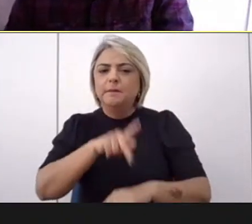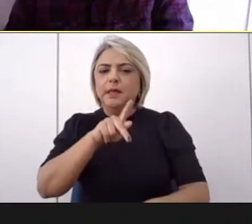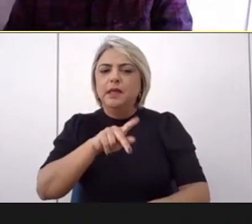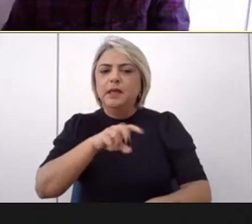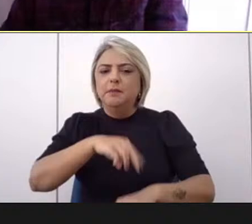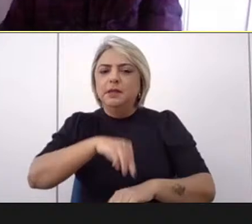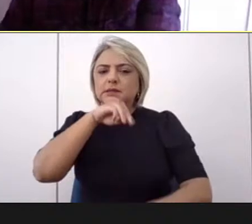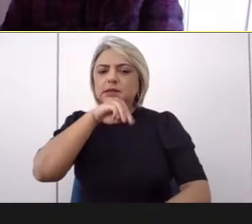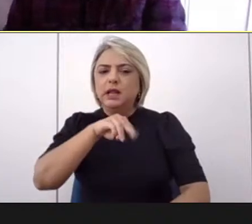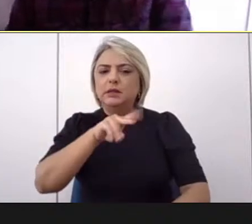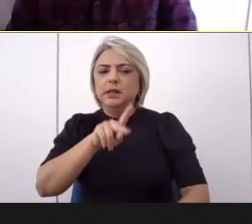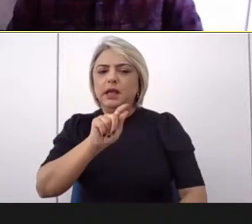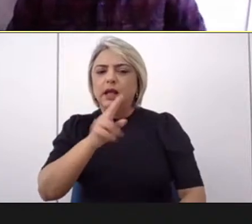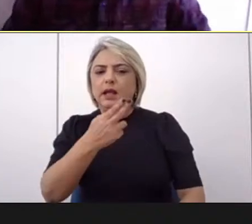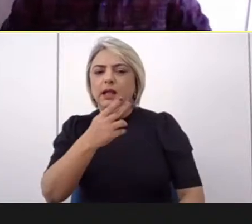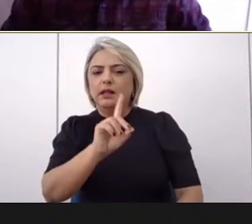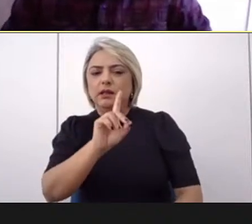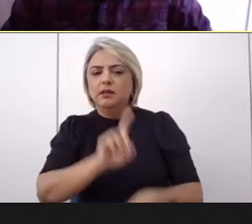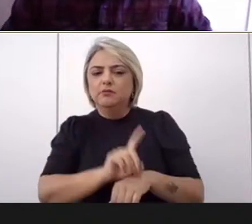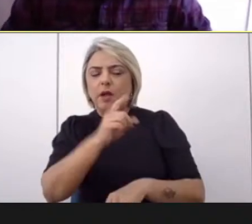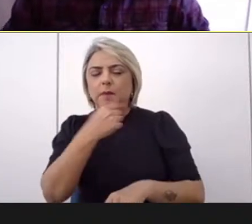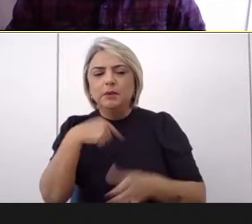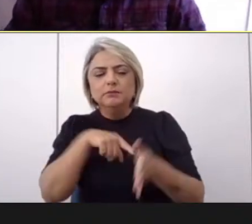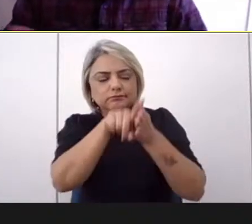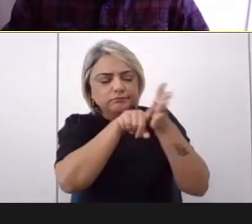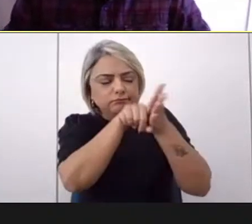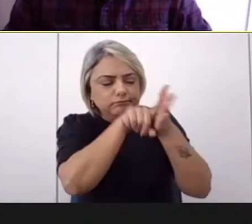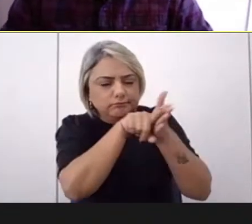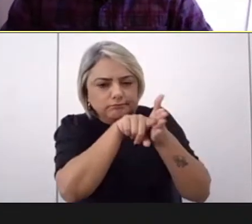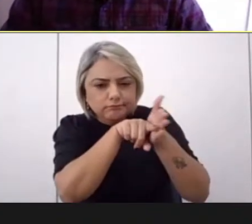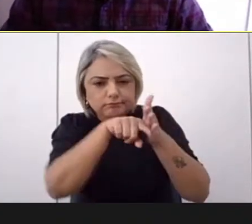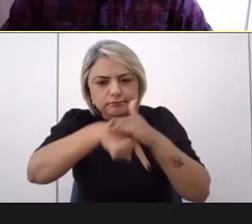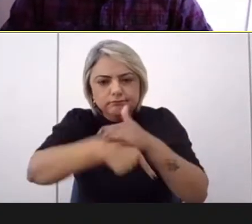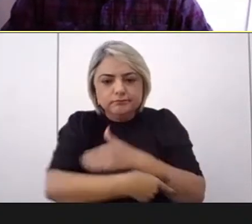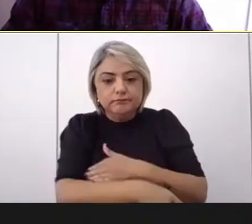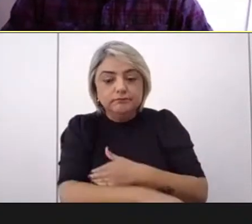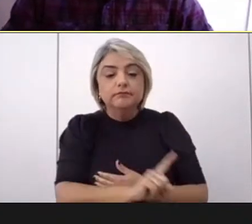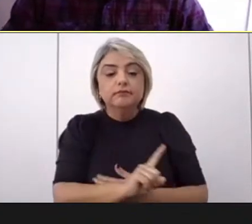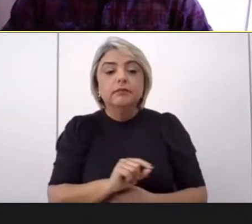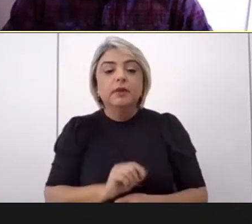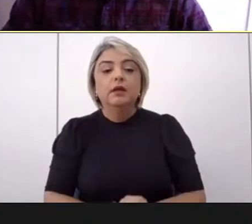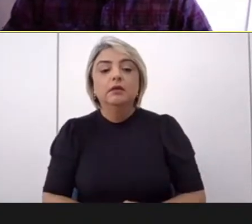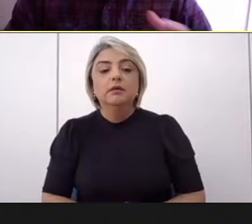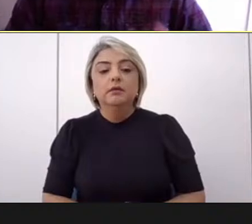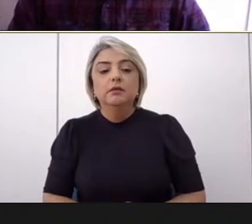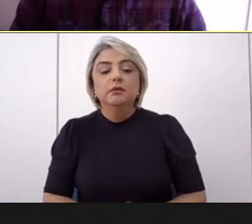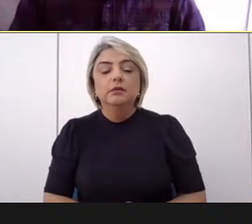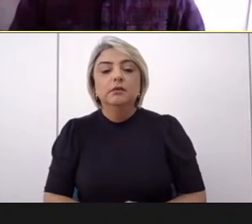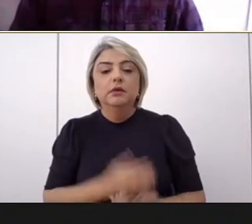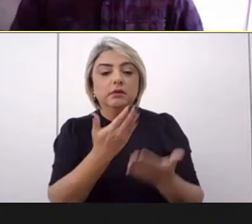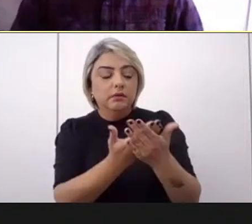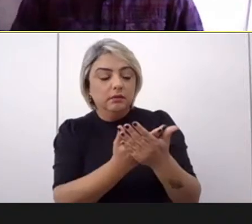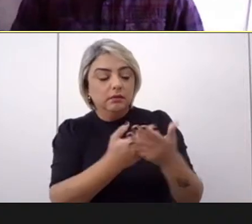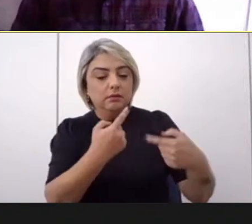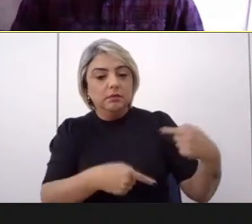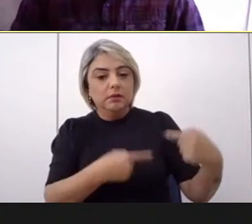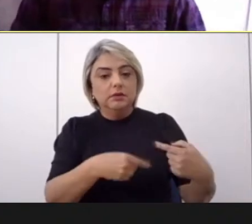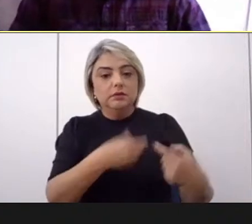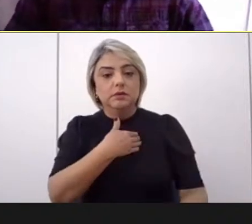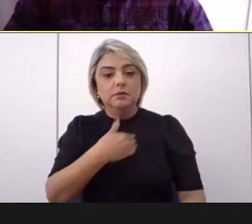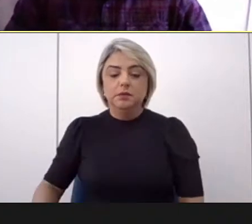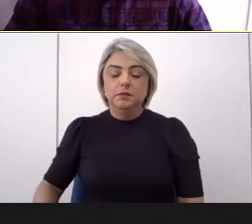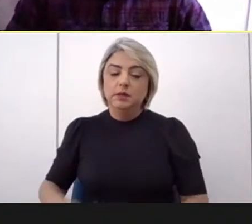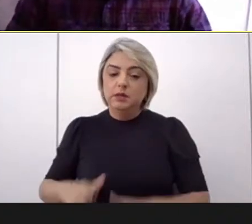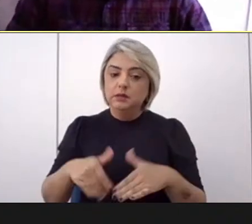investigate or dive deeper in this in public policy studies. So this is very interesting what